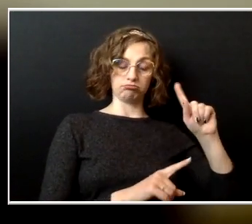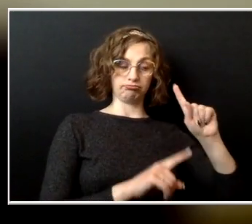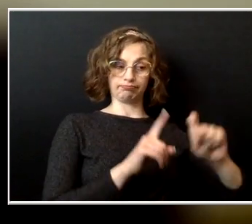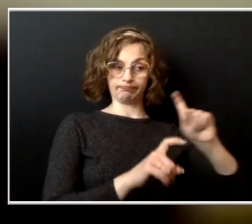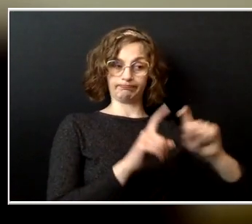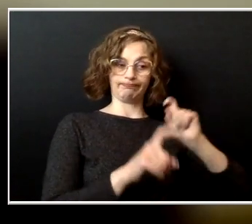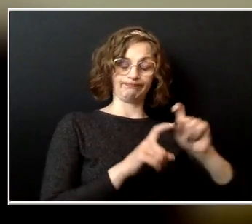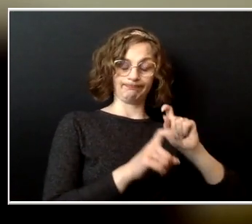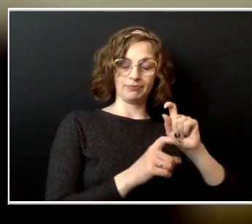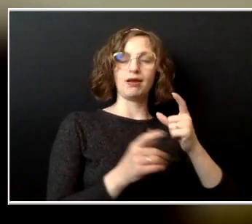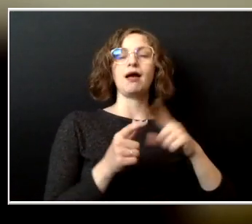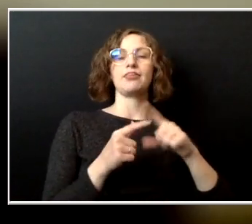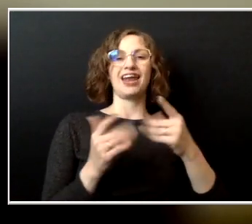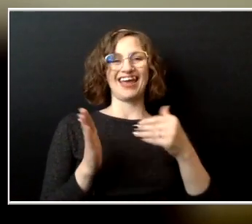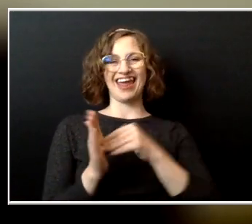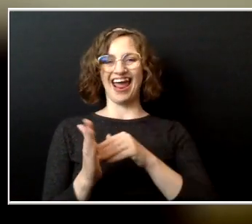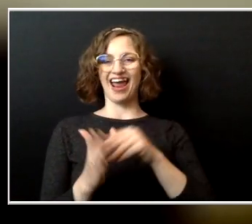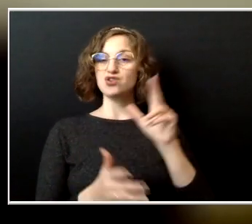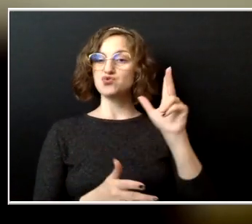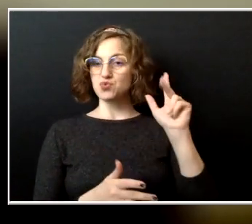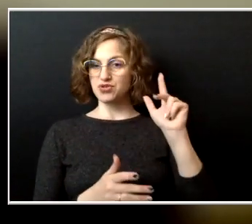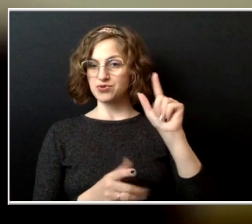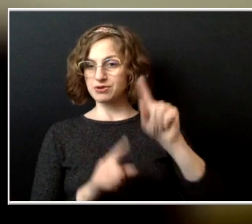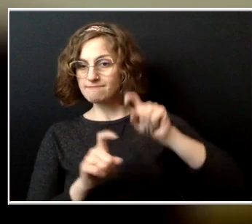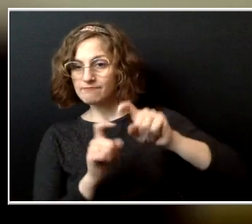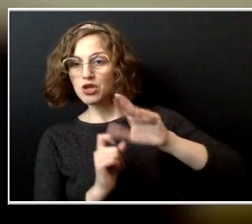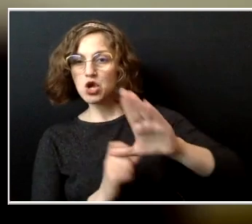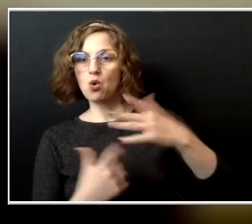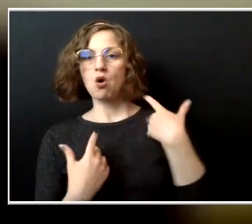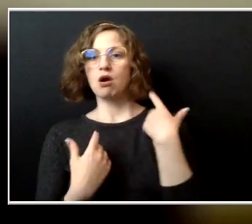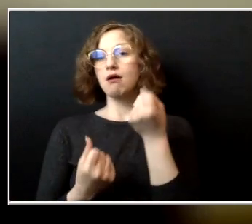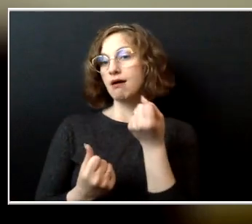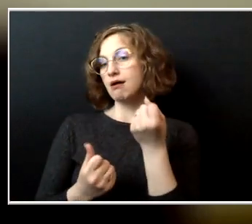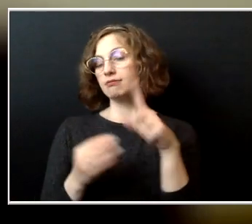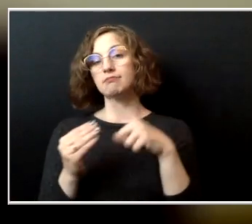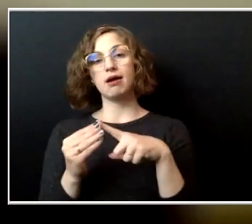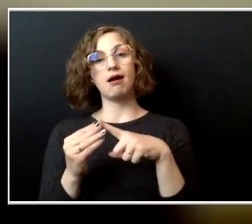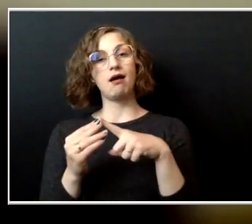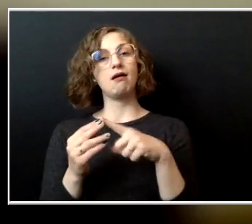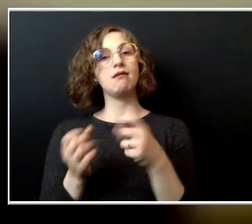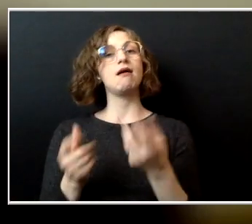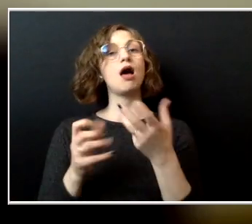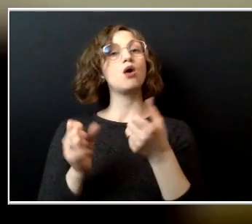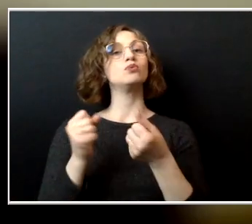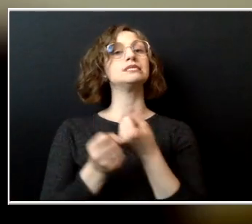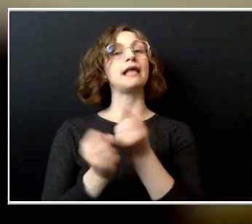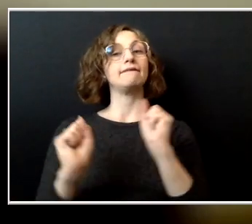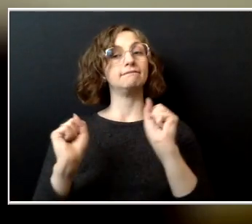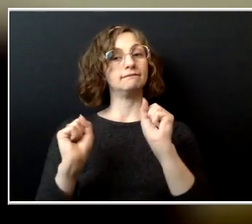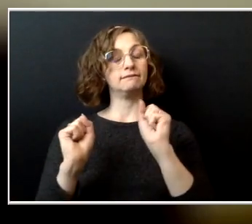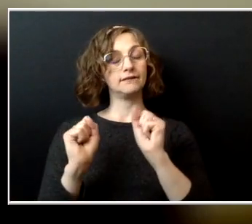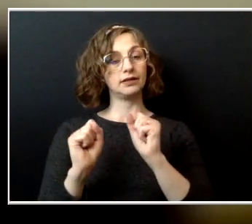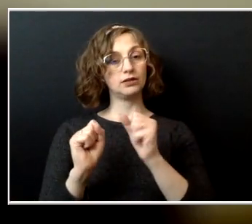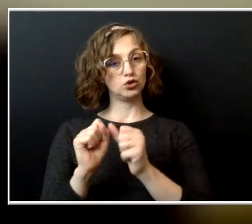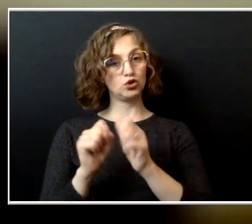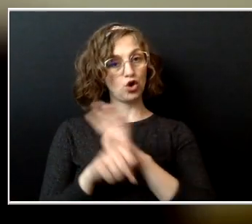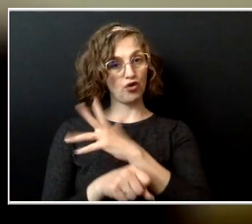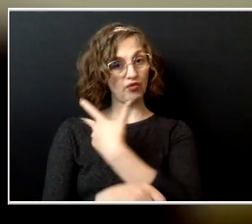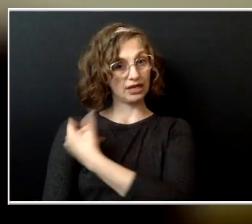their confidence is on the safety of the COVID vaccine. Again, it is a small study, but they really tried to